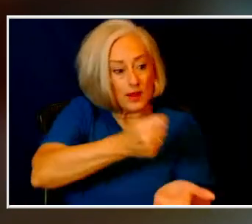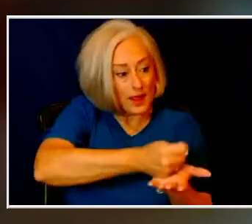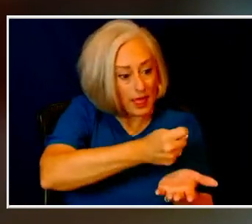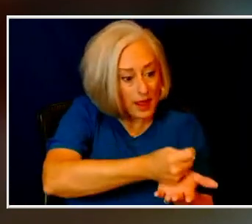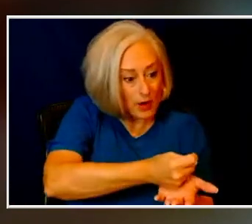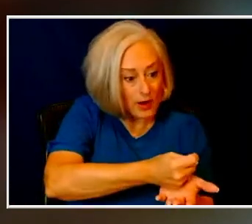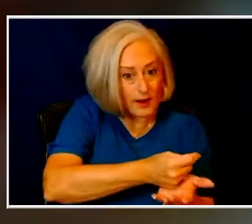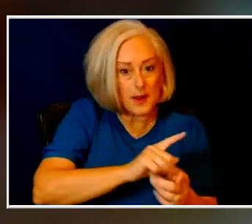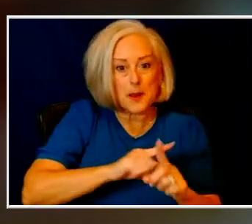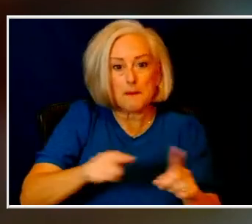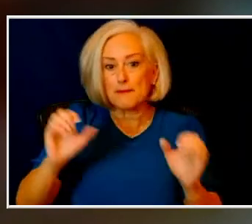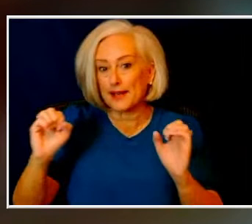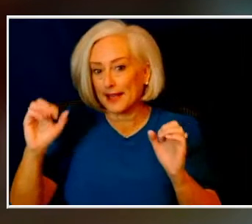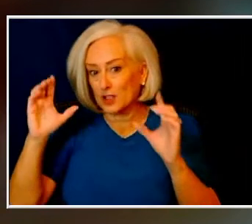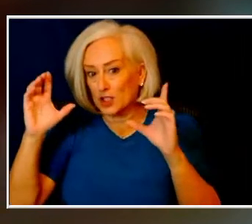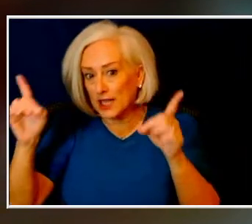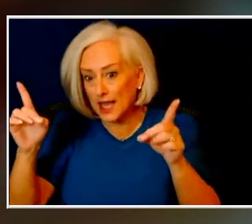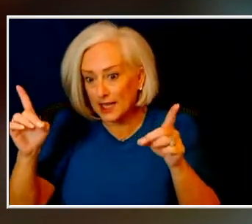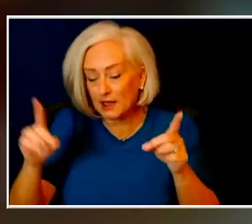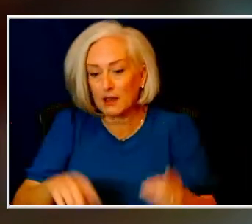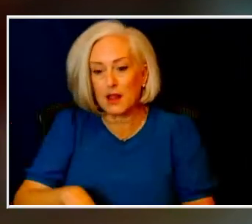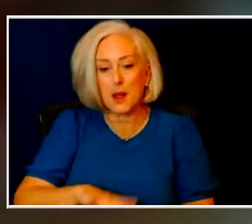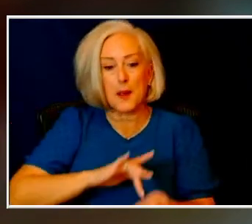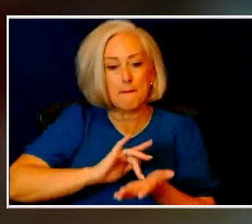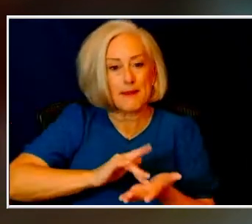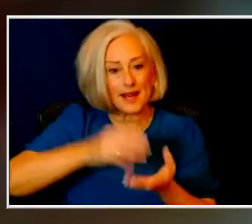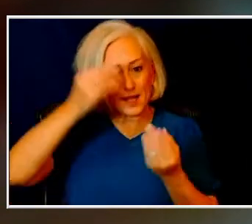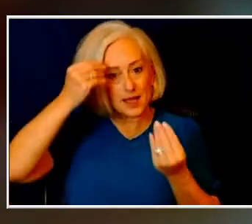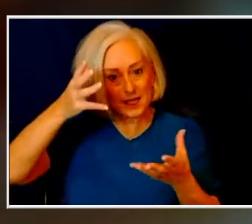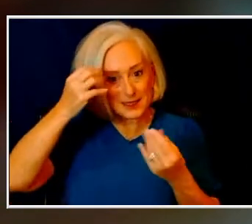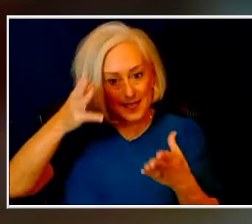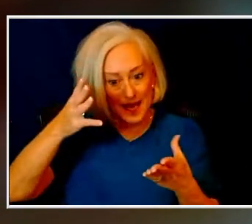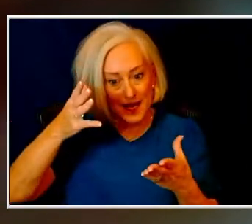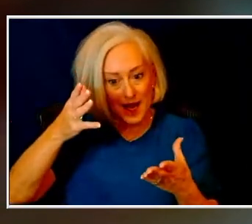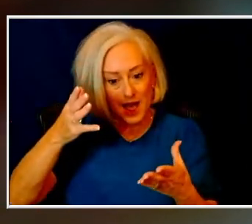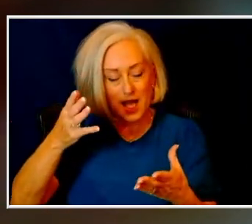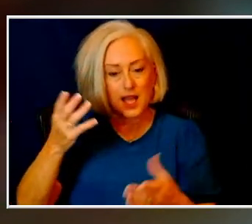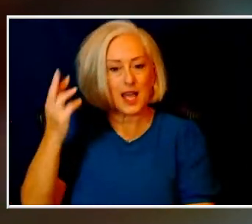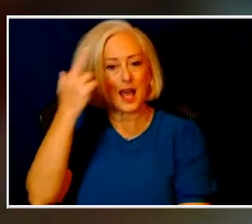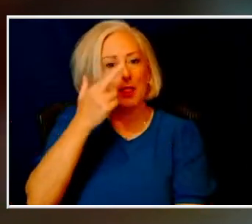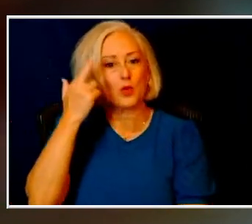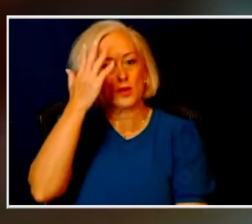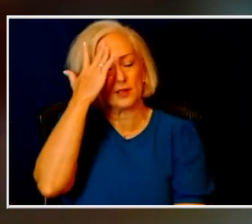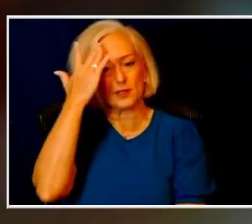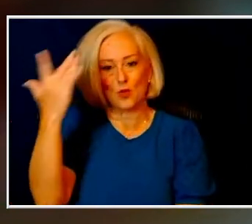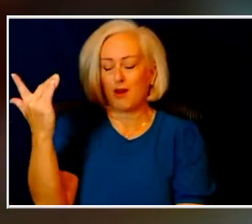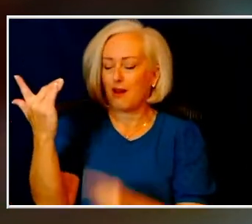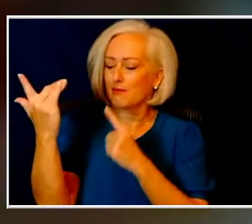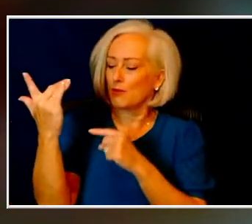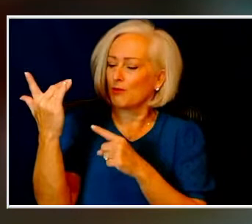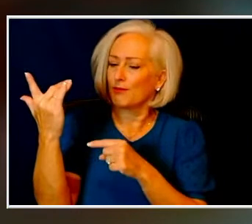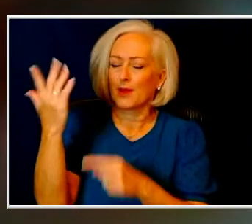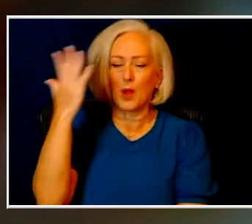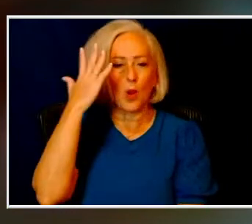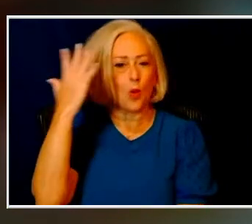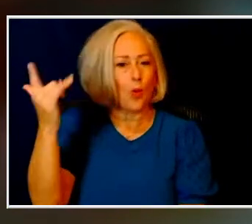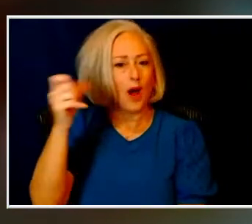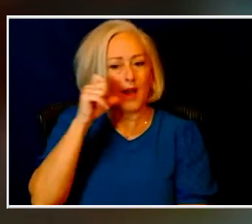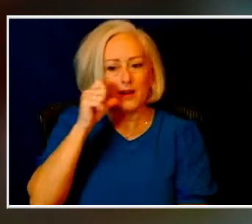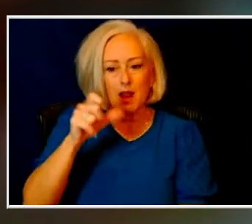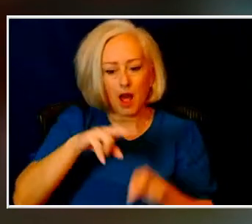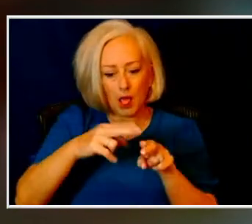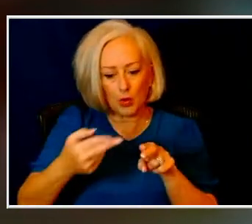medical data, it was the reason why. And that was important to me. Why am I not losing weight? Why do I